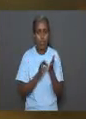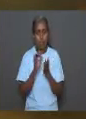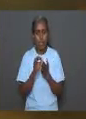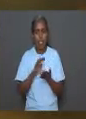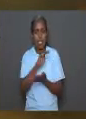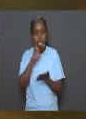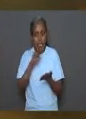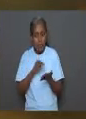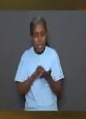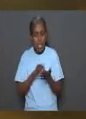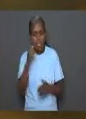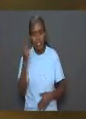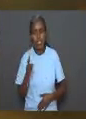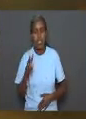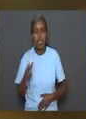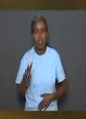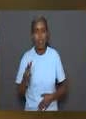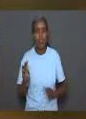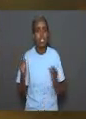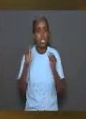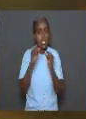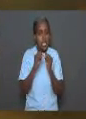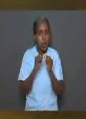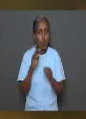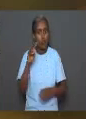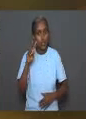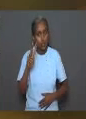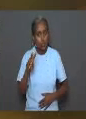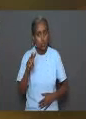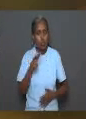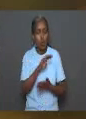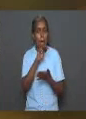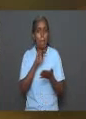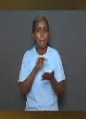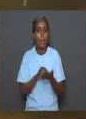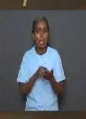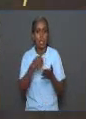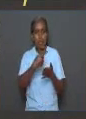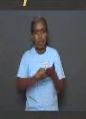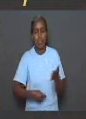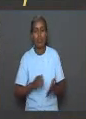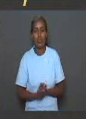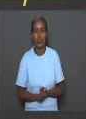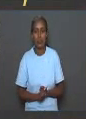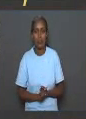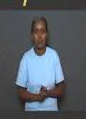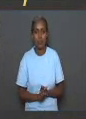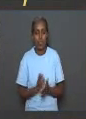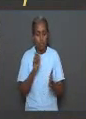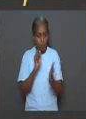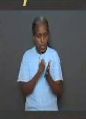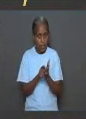median is half the sum of the 2 middle values. For